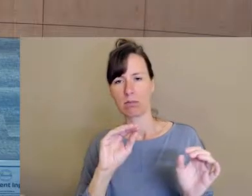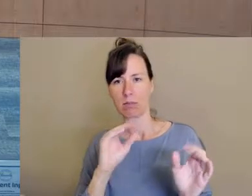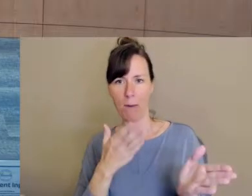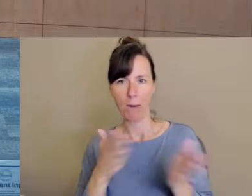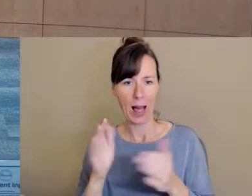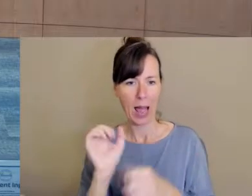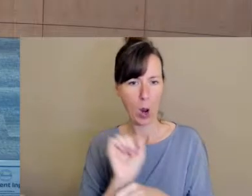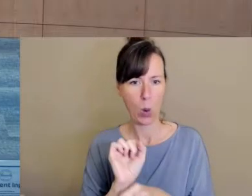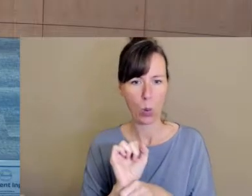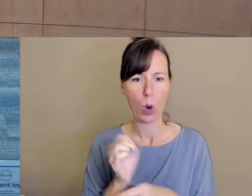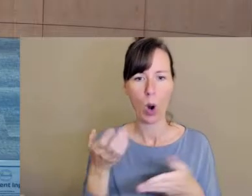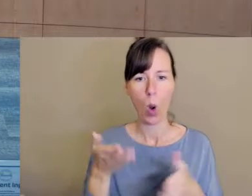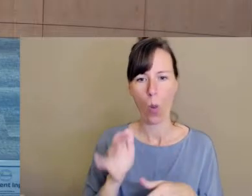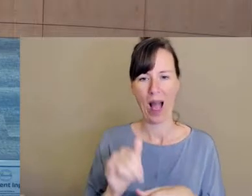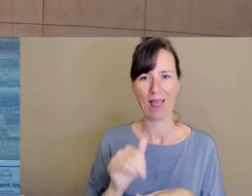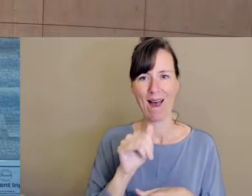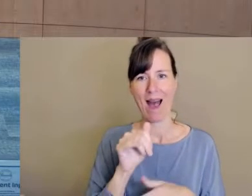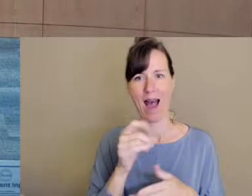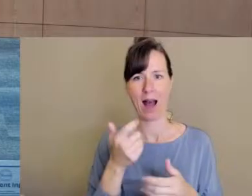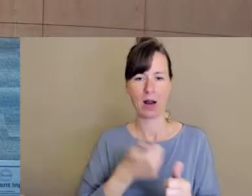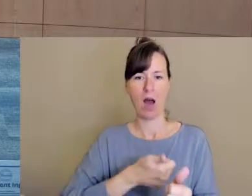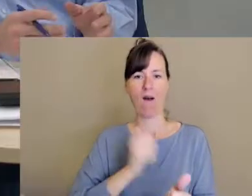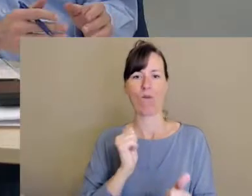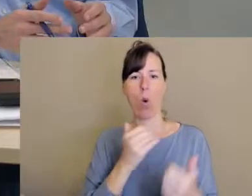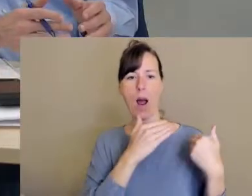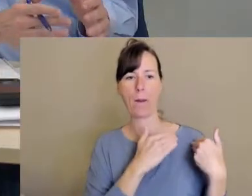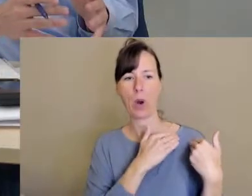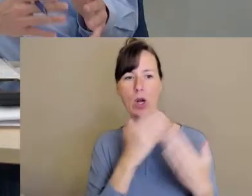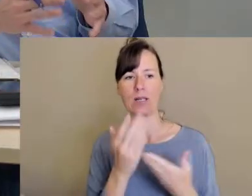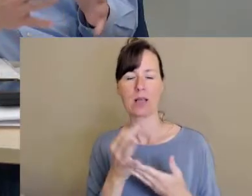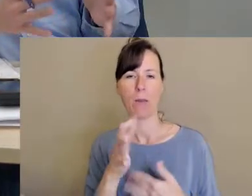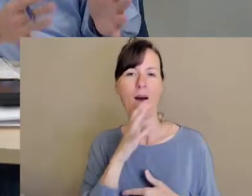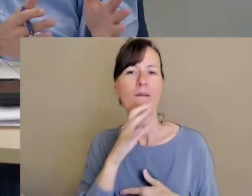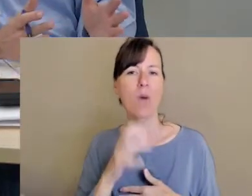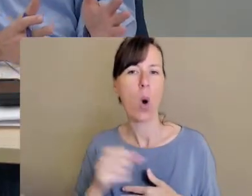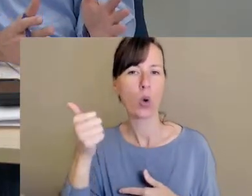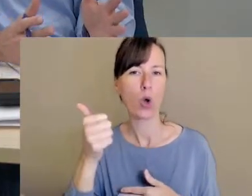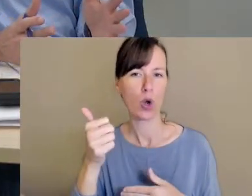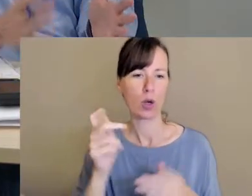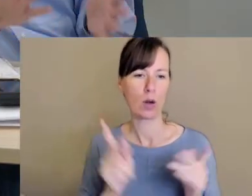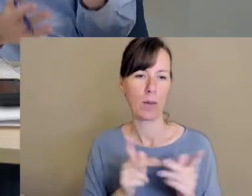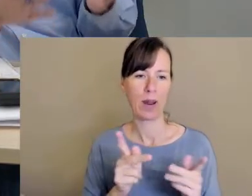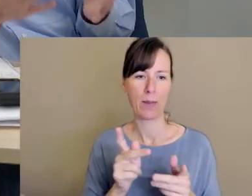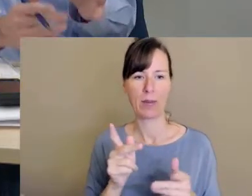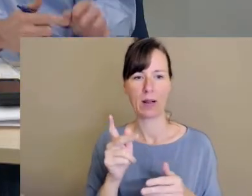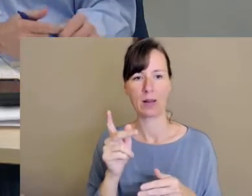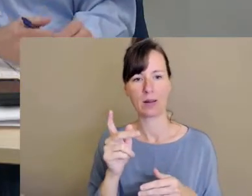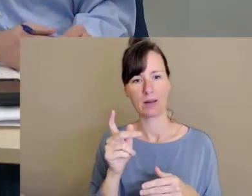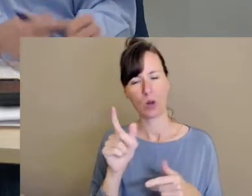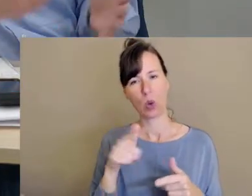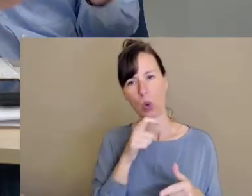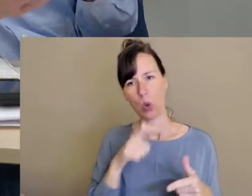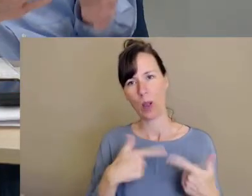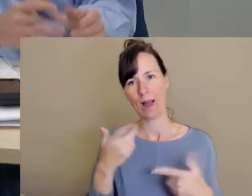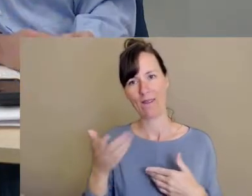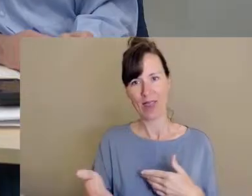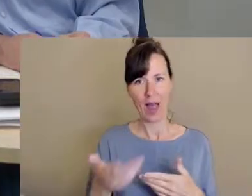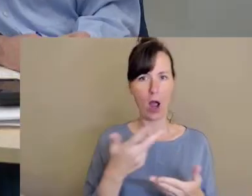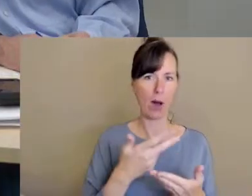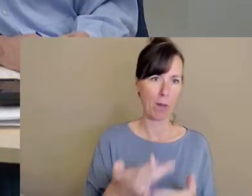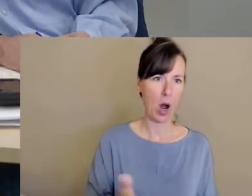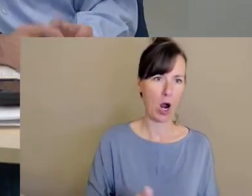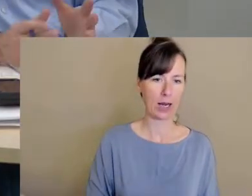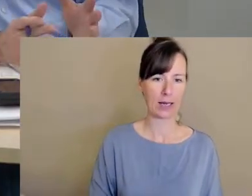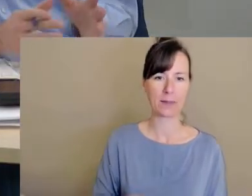parking. We'll certainly do our best. VMP's been able to work with us, but it will be a disruption. So Yeah, we're going to do our best to balance